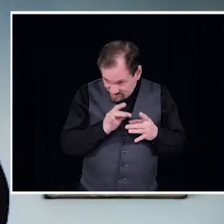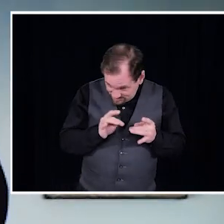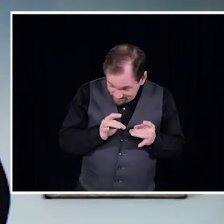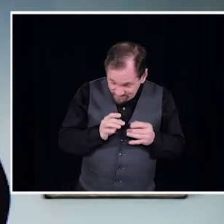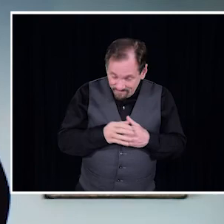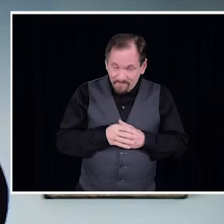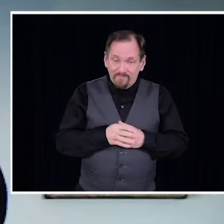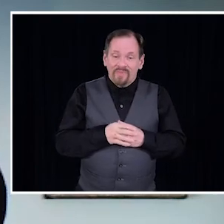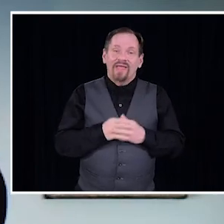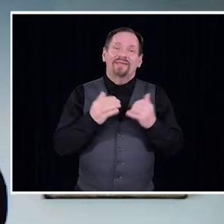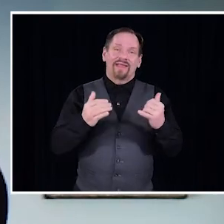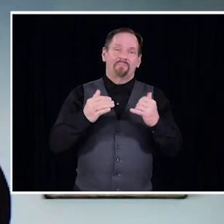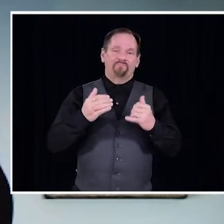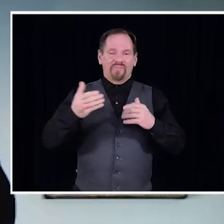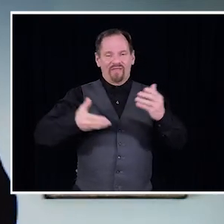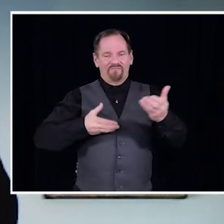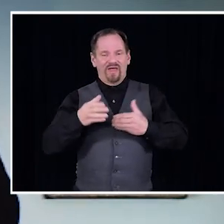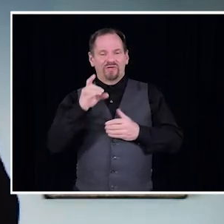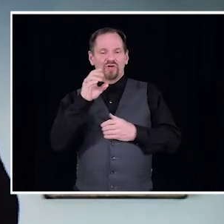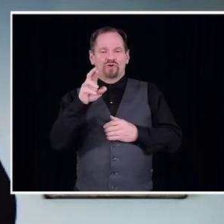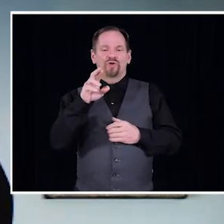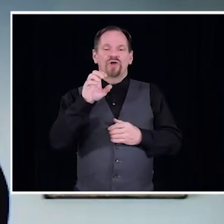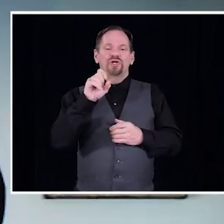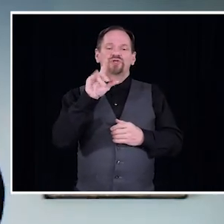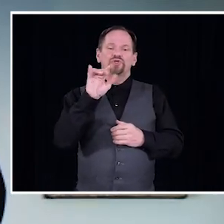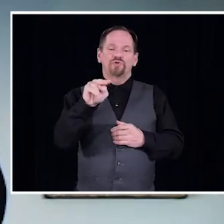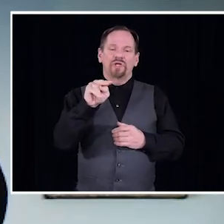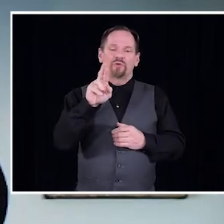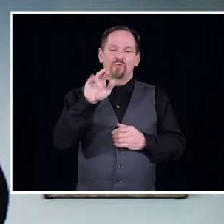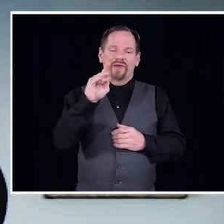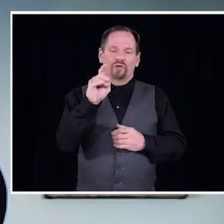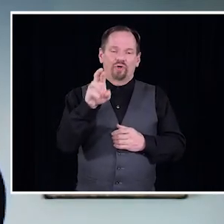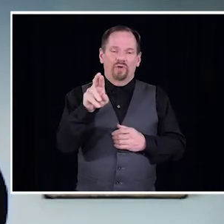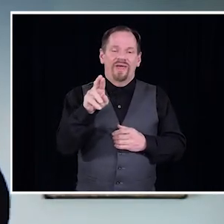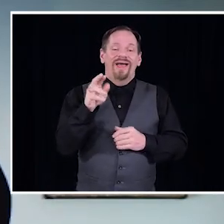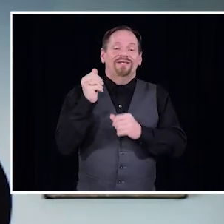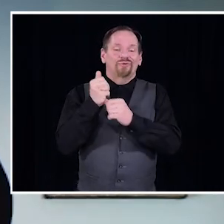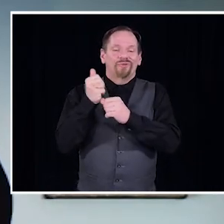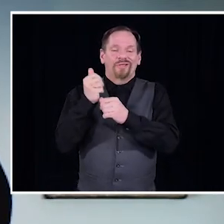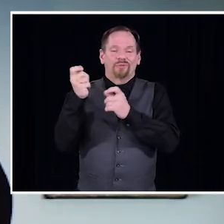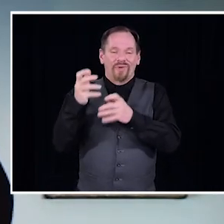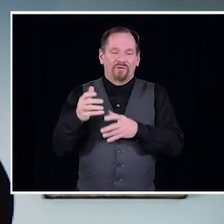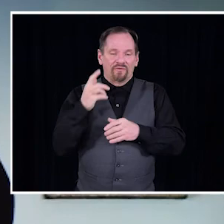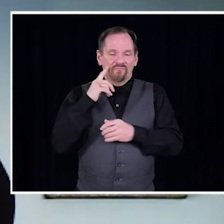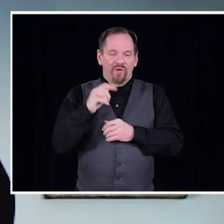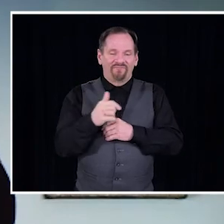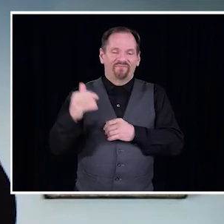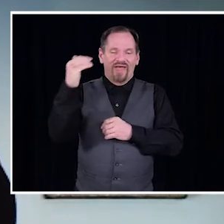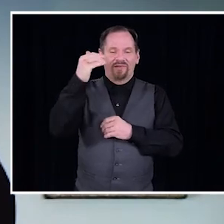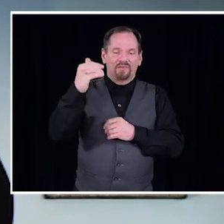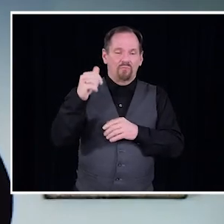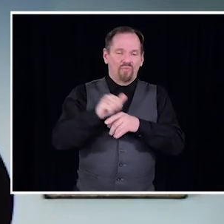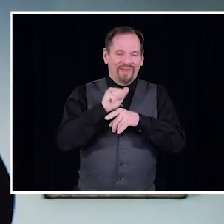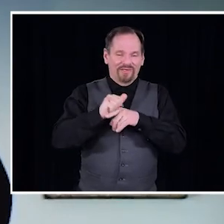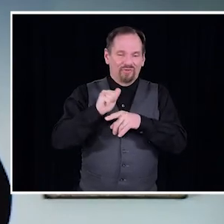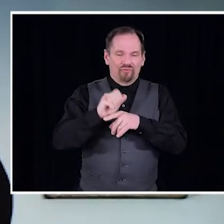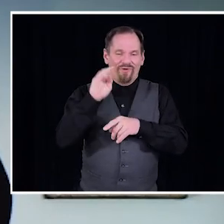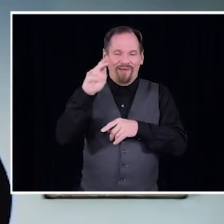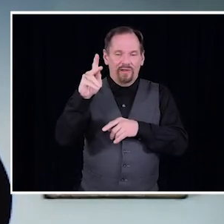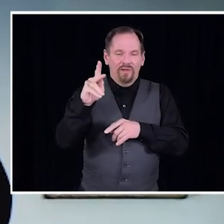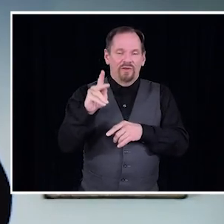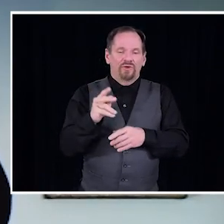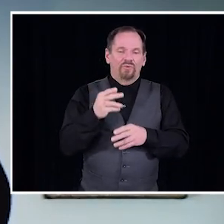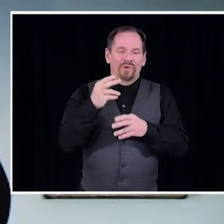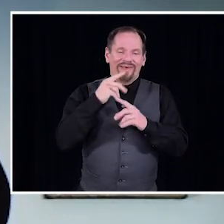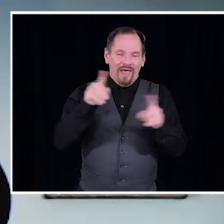graduates. I'll now invite Dr. Susan Render, Associate Director of the DMP Advanced Practice Track, to announce the